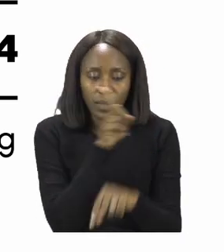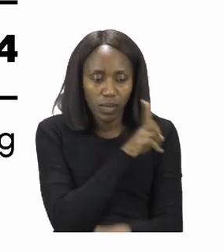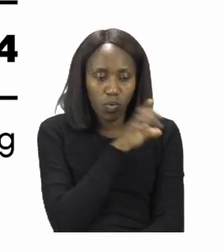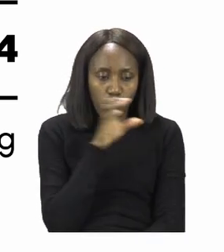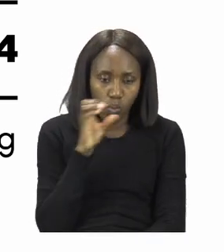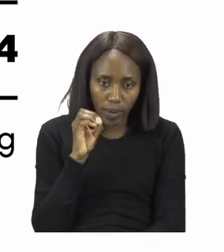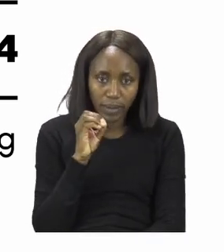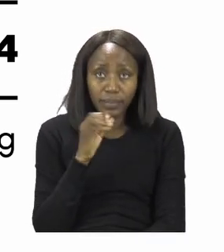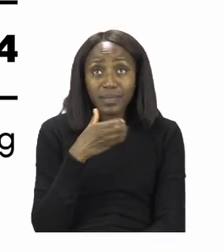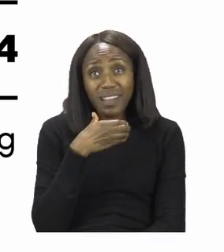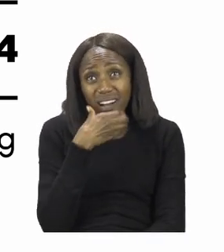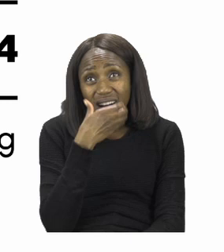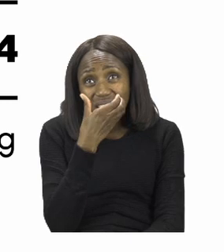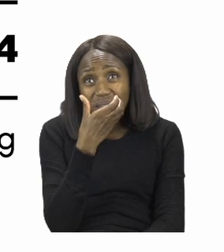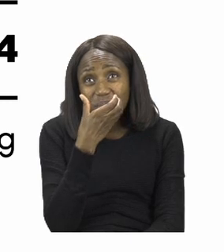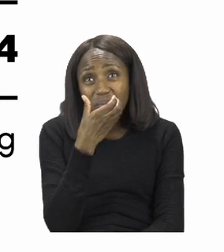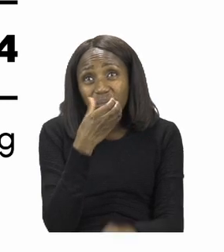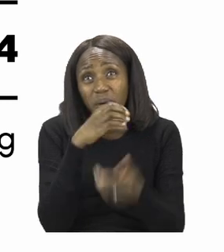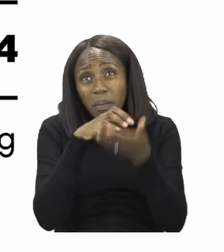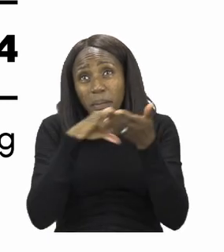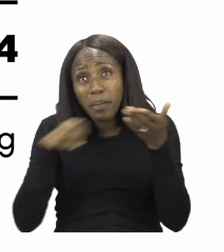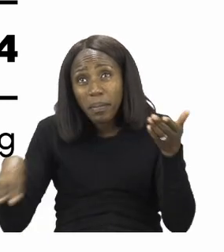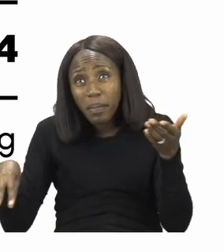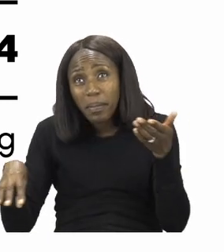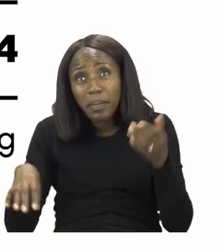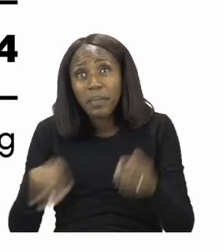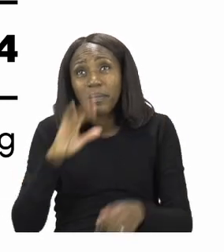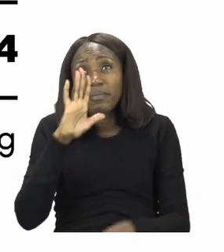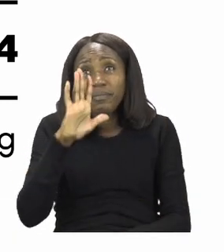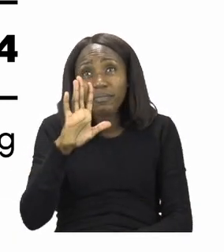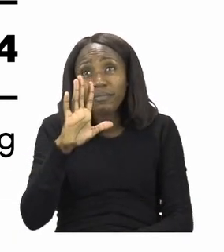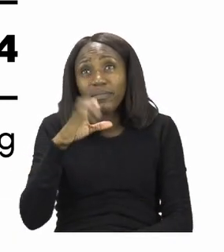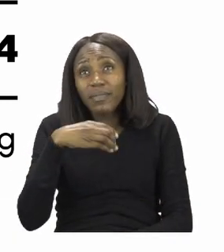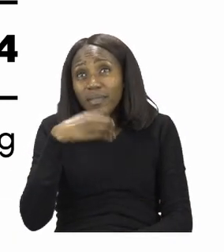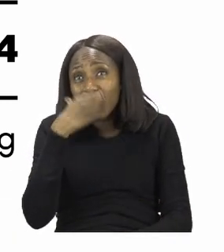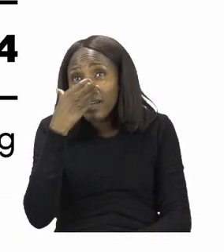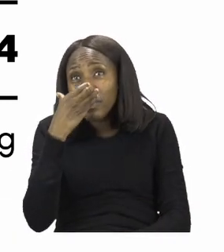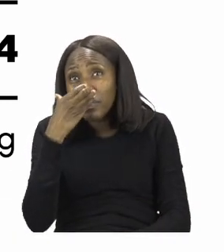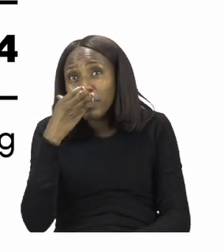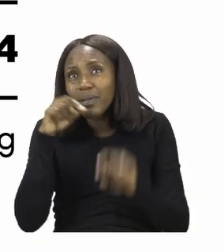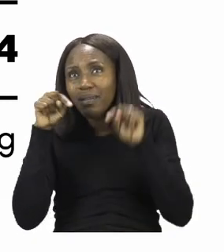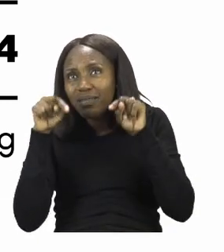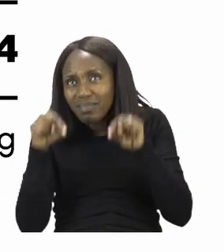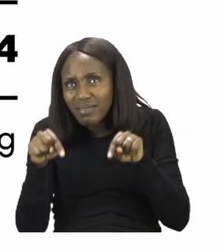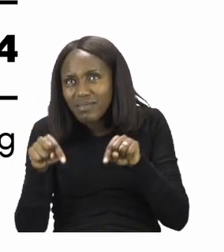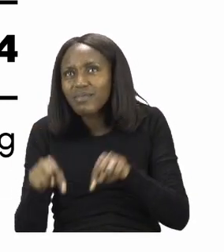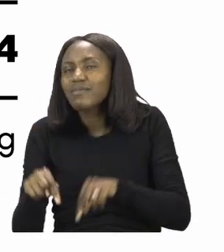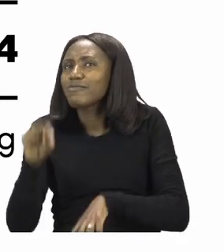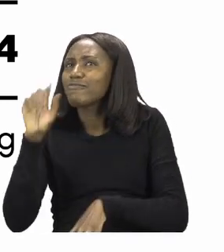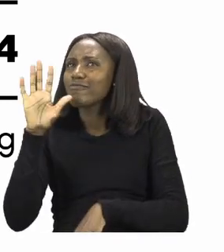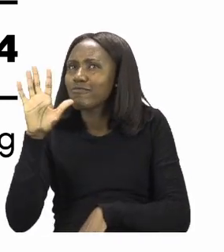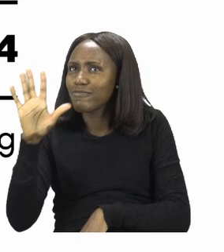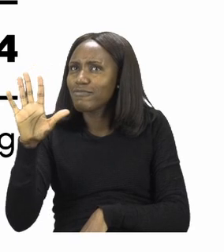10 minus 5 equals 5.